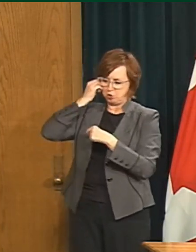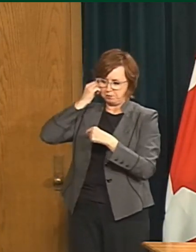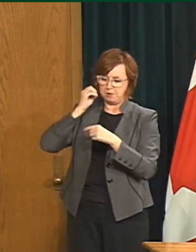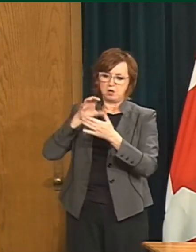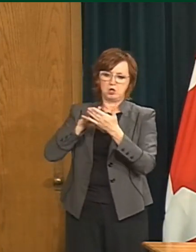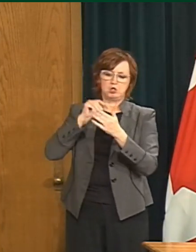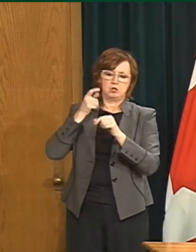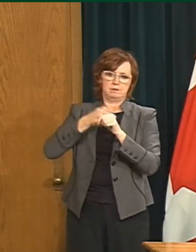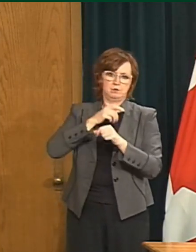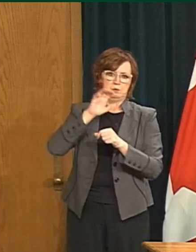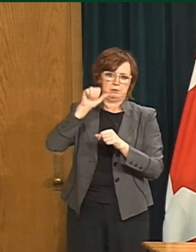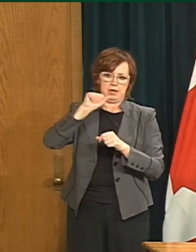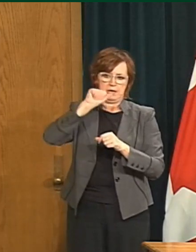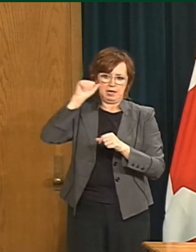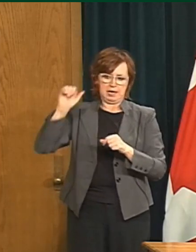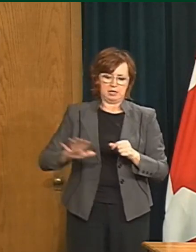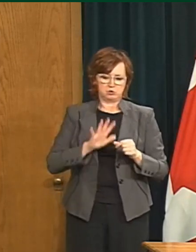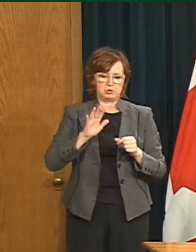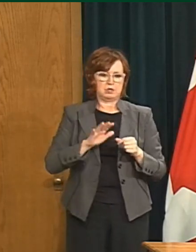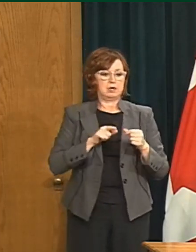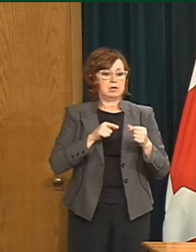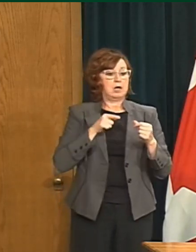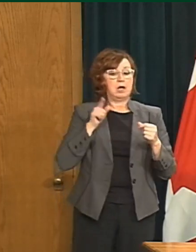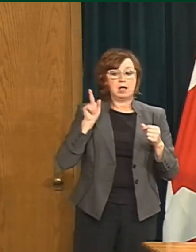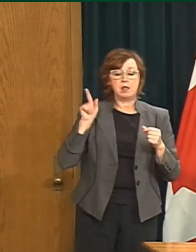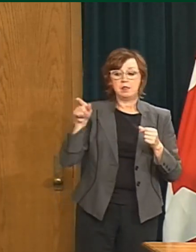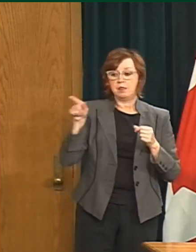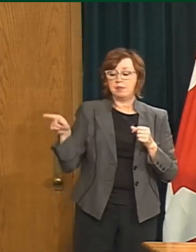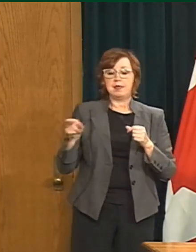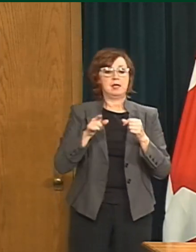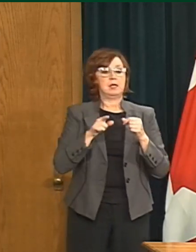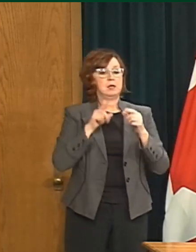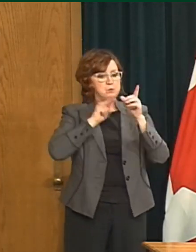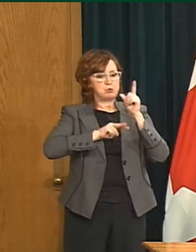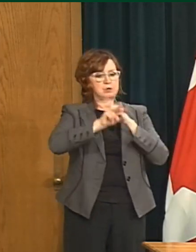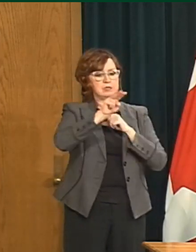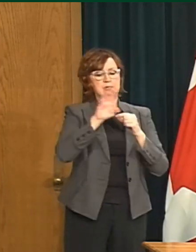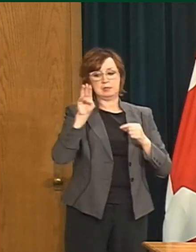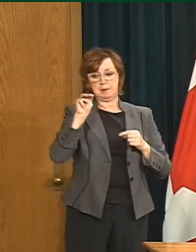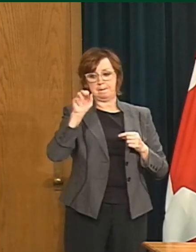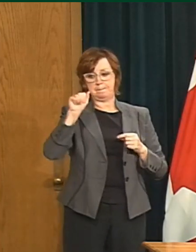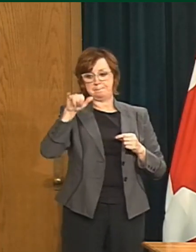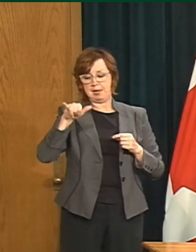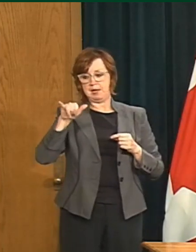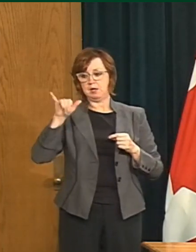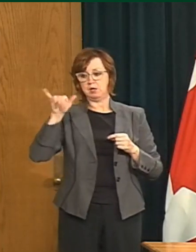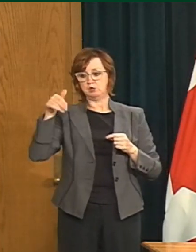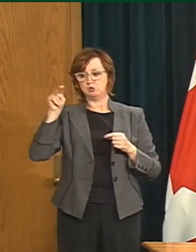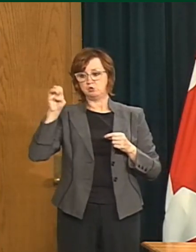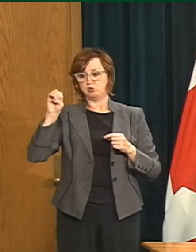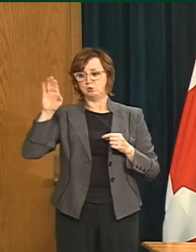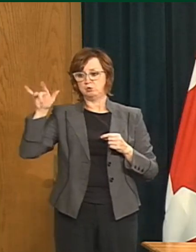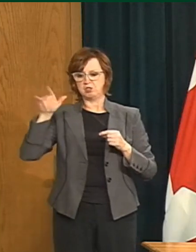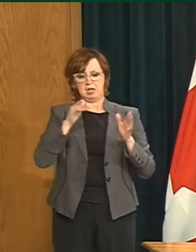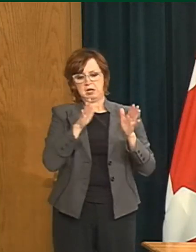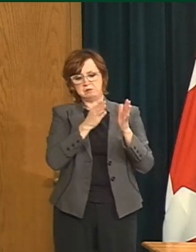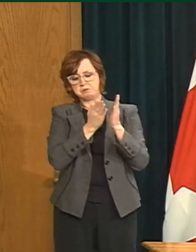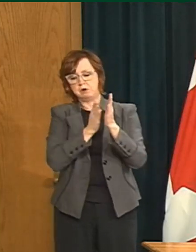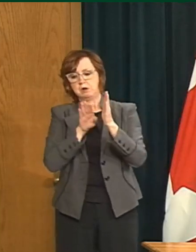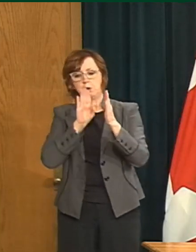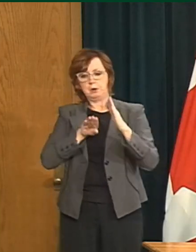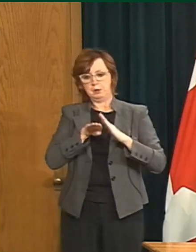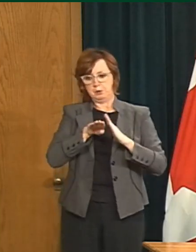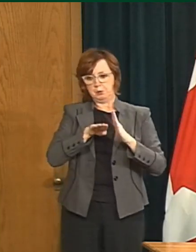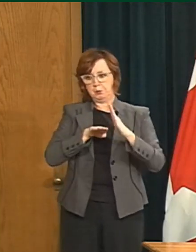towards May, June, July. And that's for many Canadian provinces as well as some US